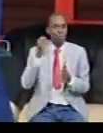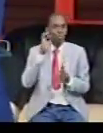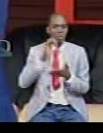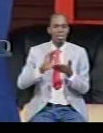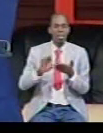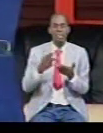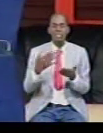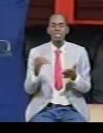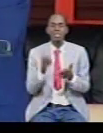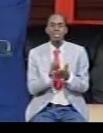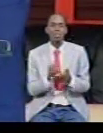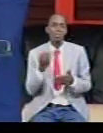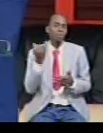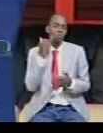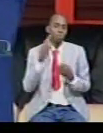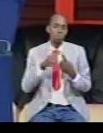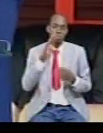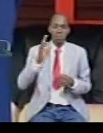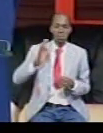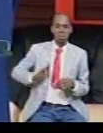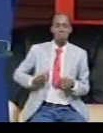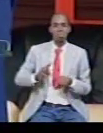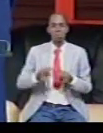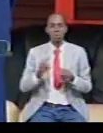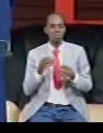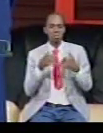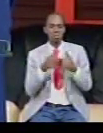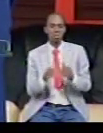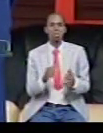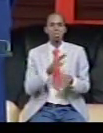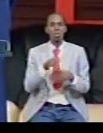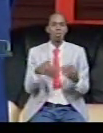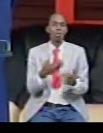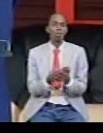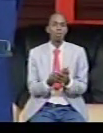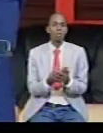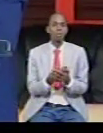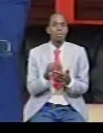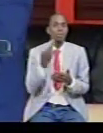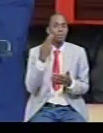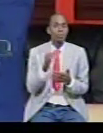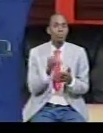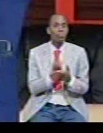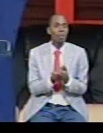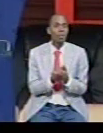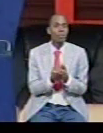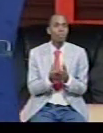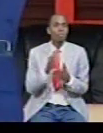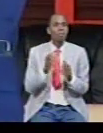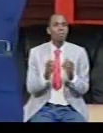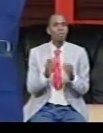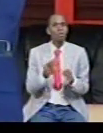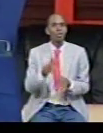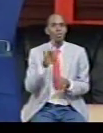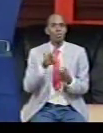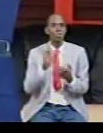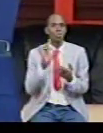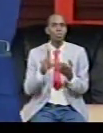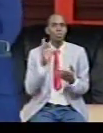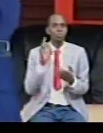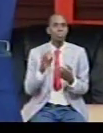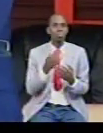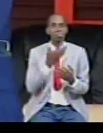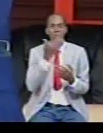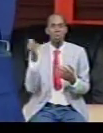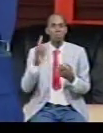He counted that as loss, esteeming the reproach of Christ greater riches than the treasures of